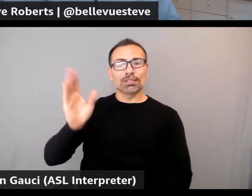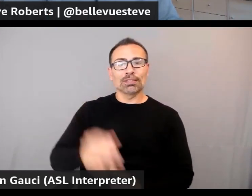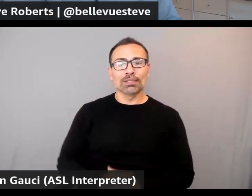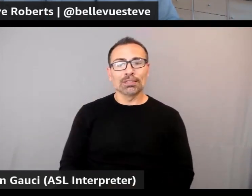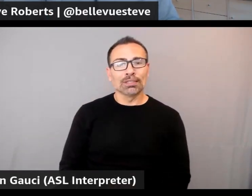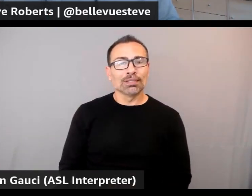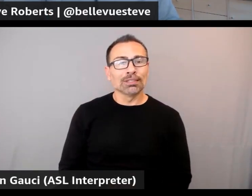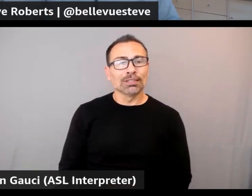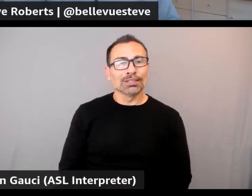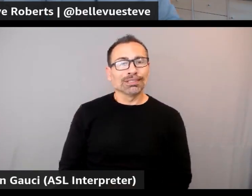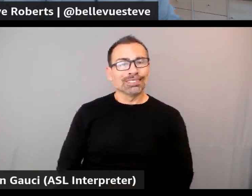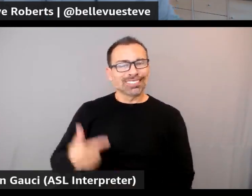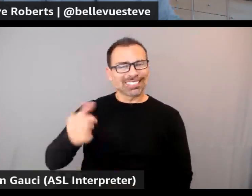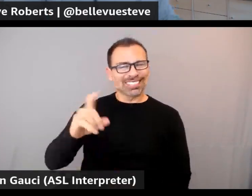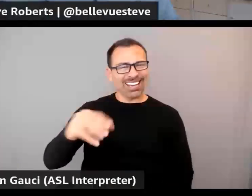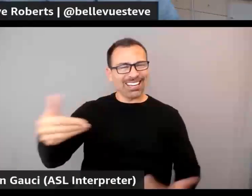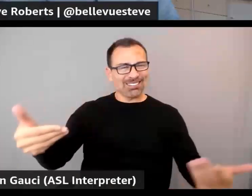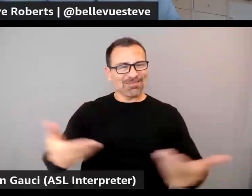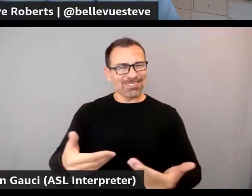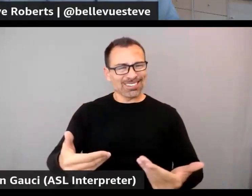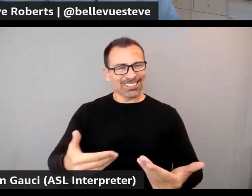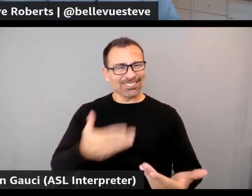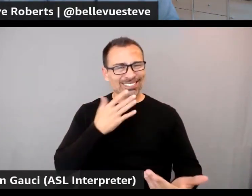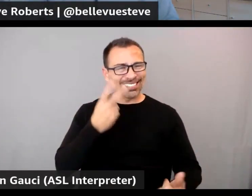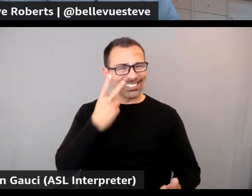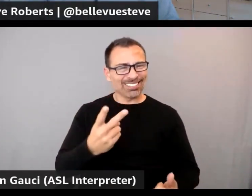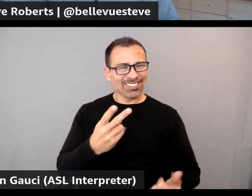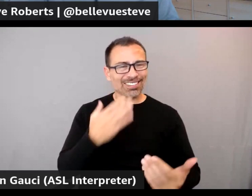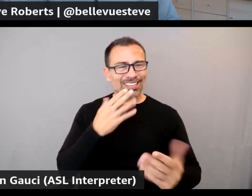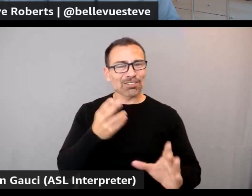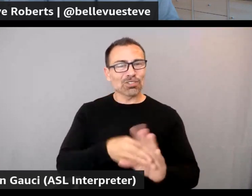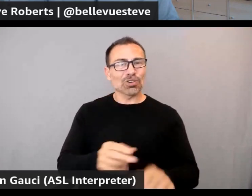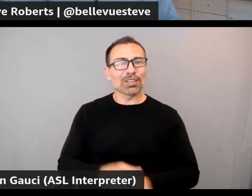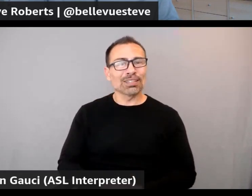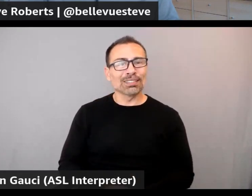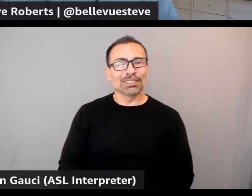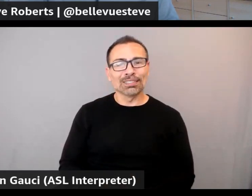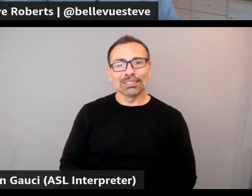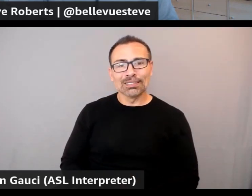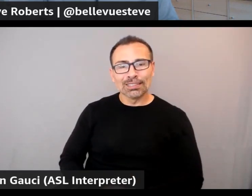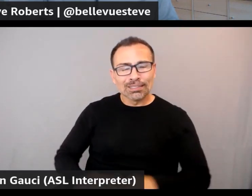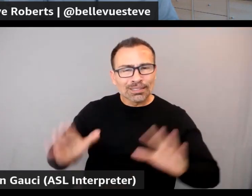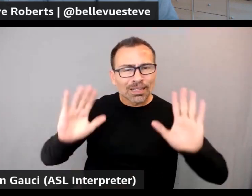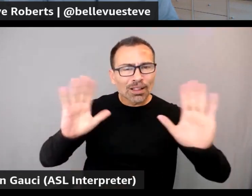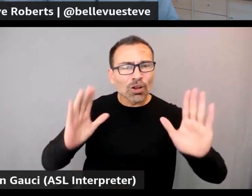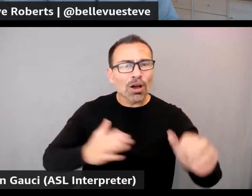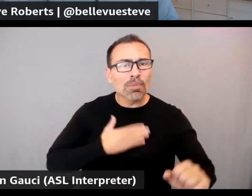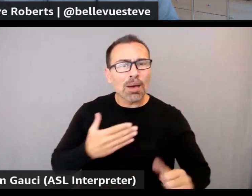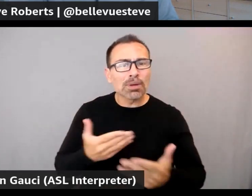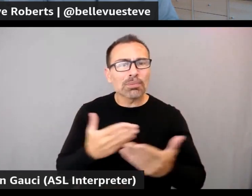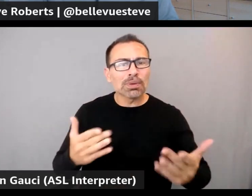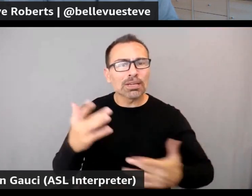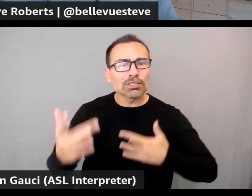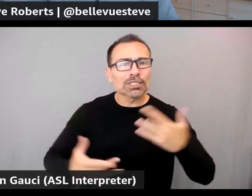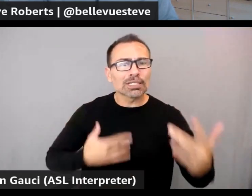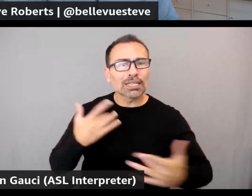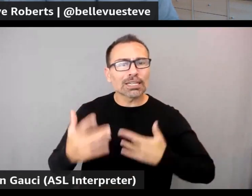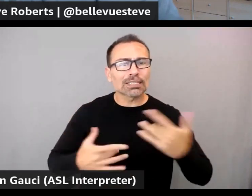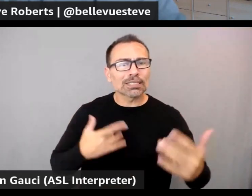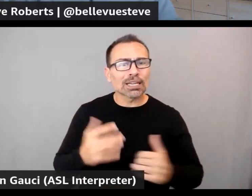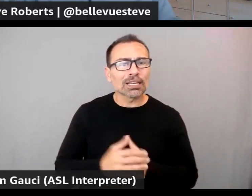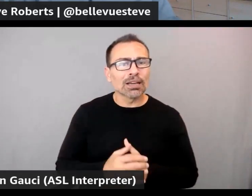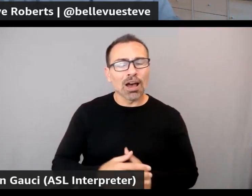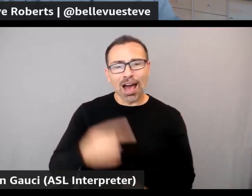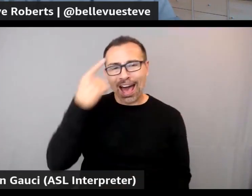Gadi, welcome. Good to see you. Thanks for joining us. I'm very happy to be here. Thanks for having me. It's super exciting. And I think